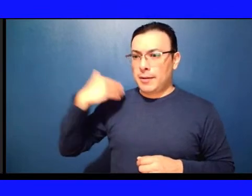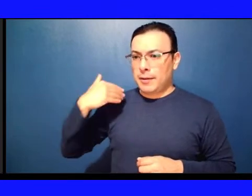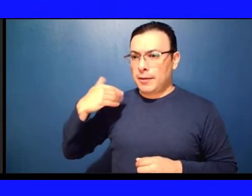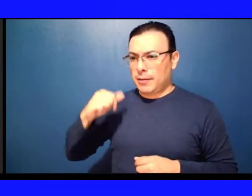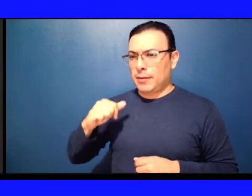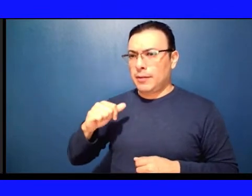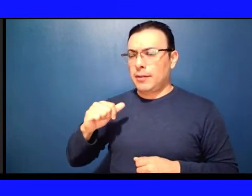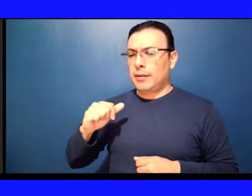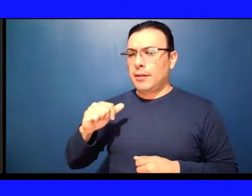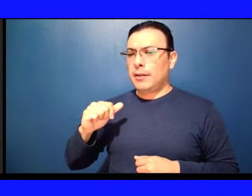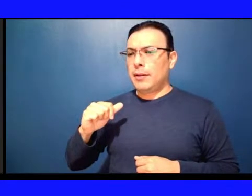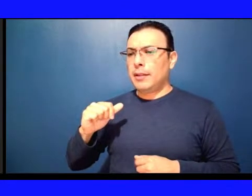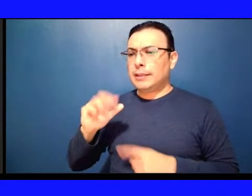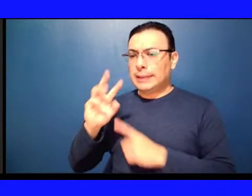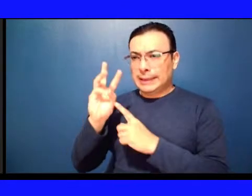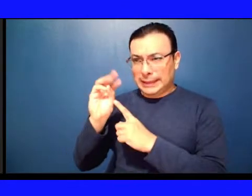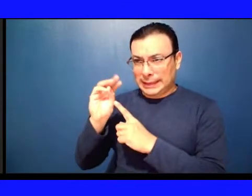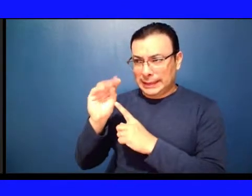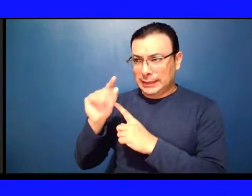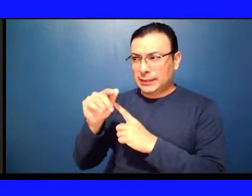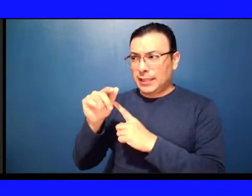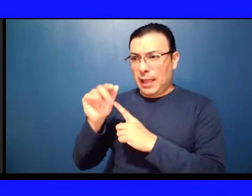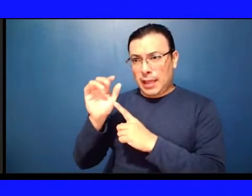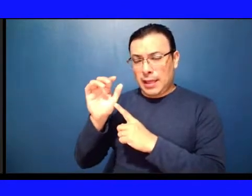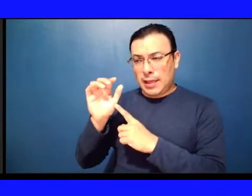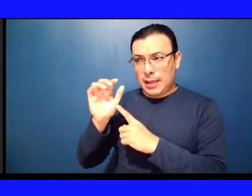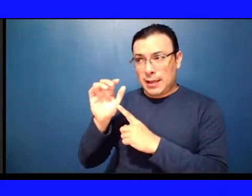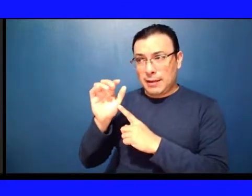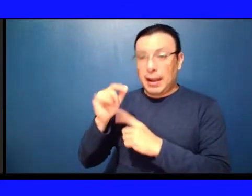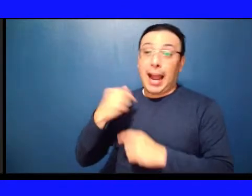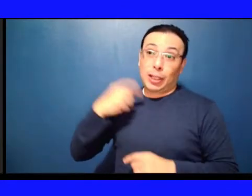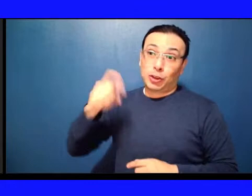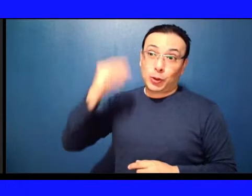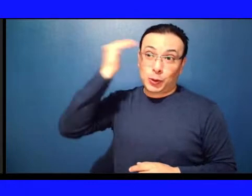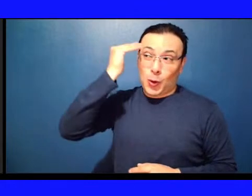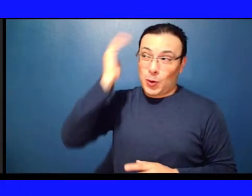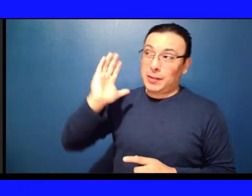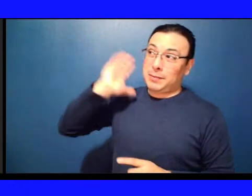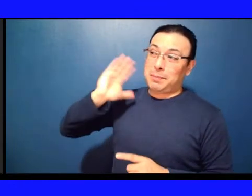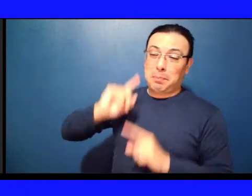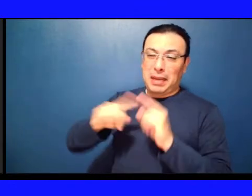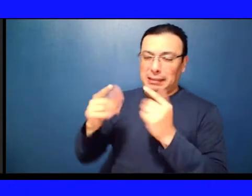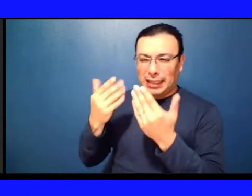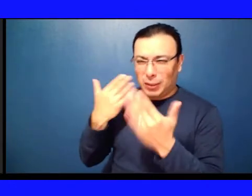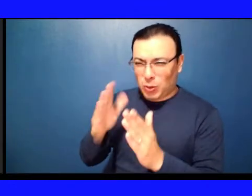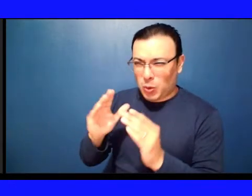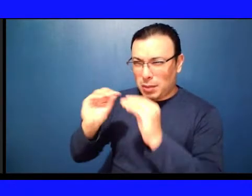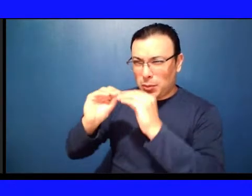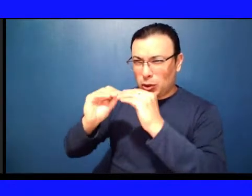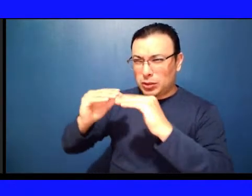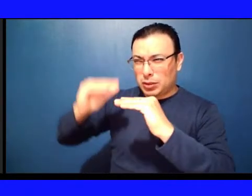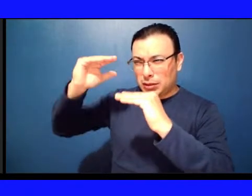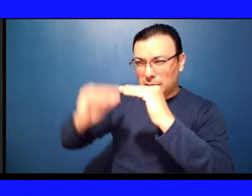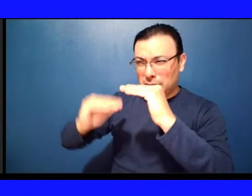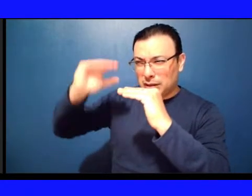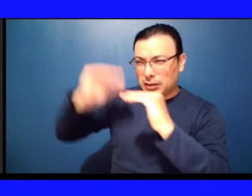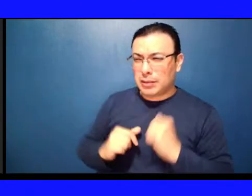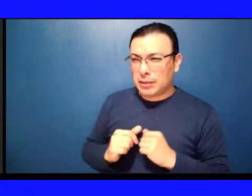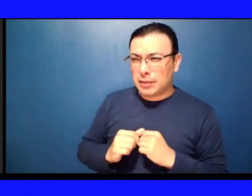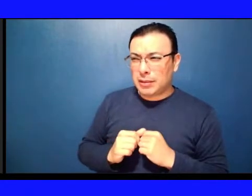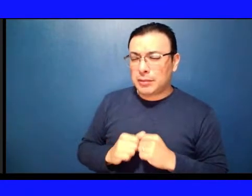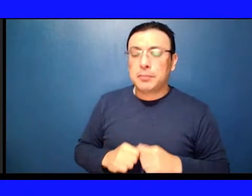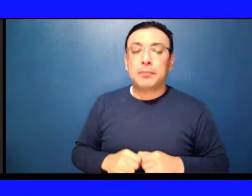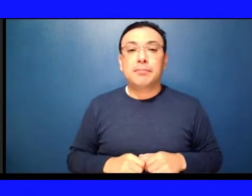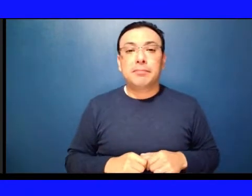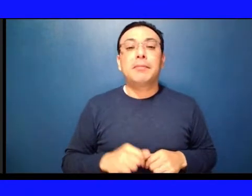There's the some of the flexibilities we had in terms of when bills had to drop during